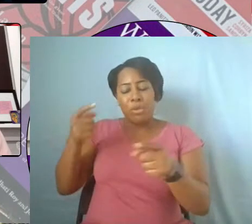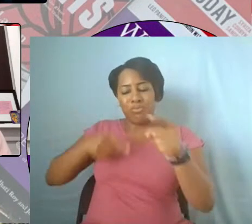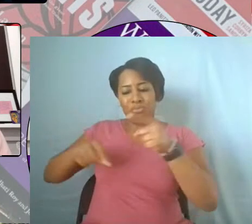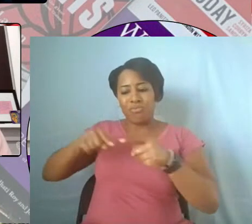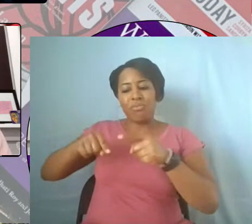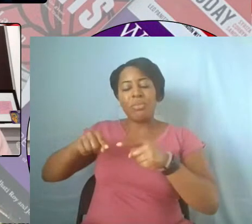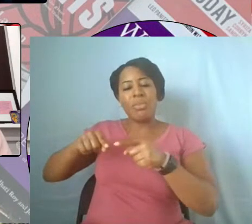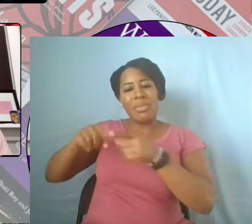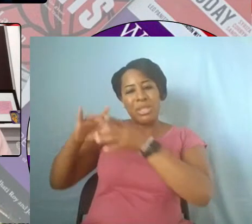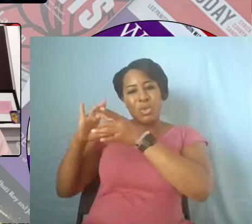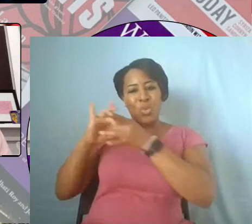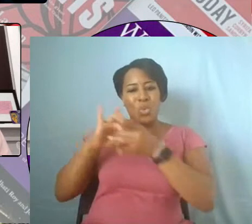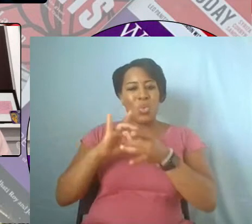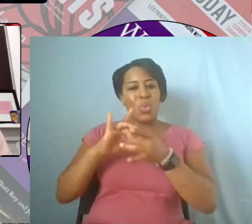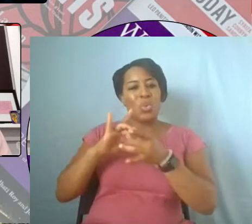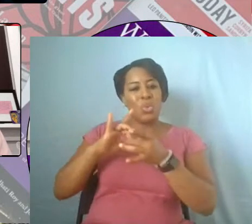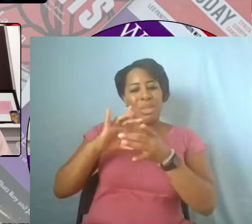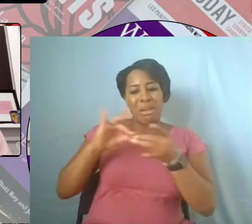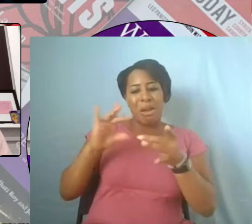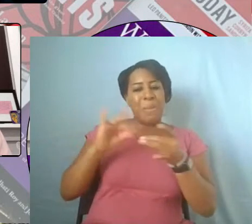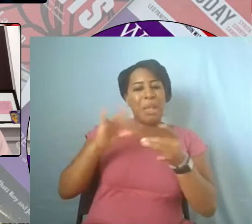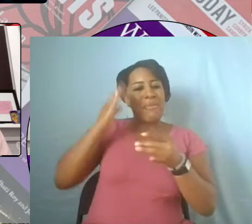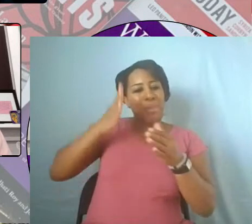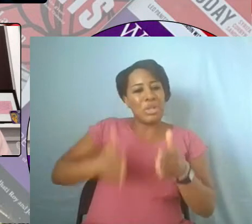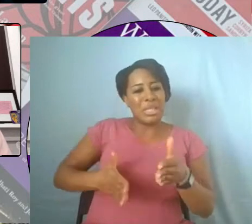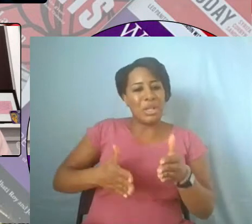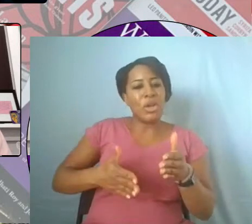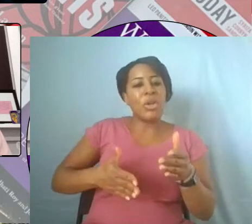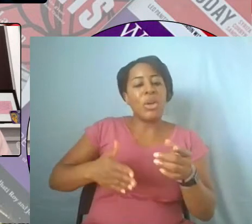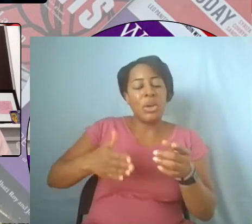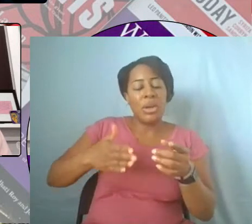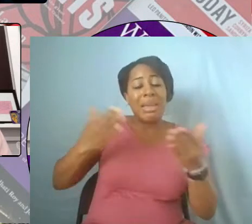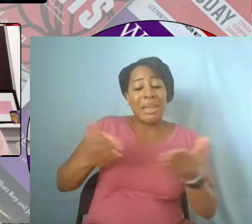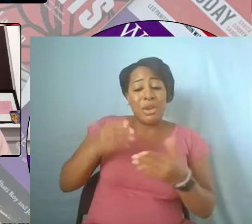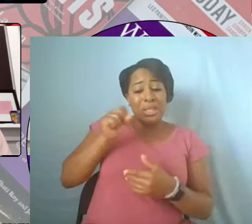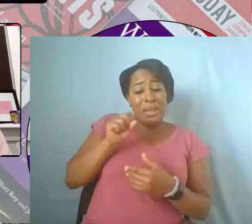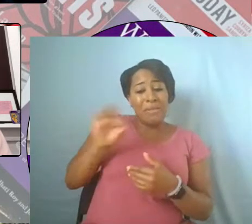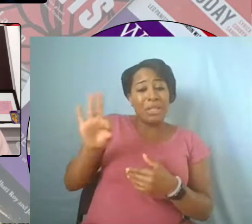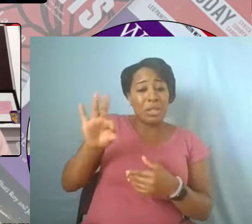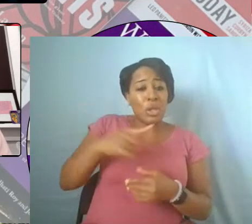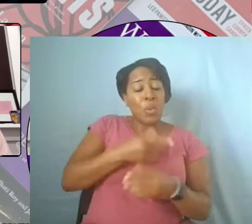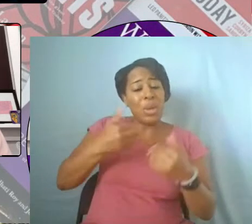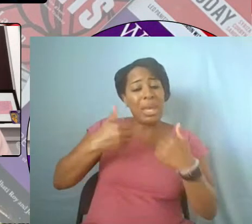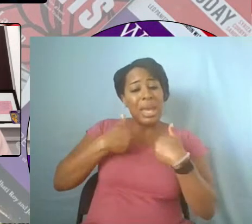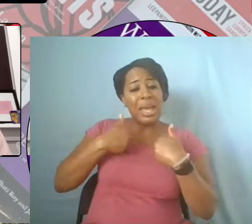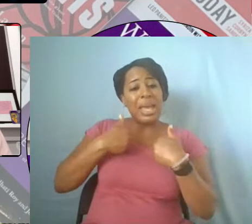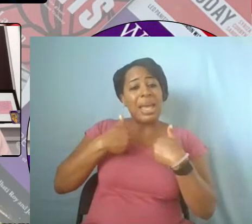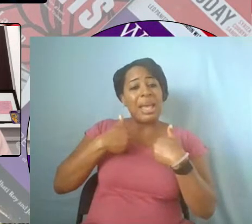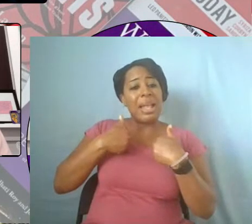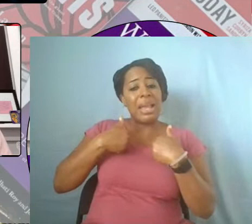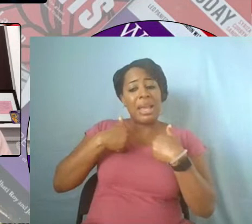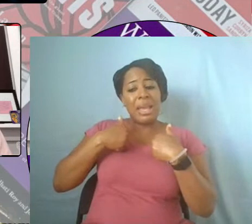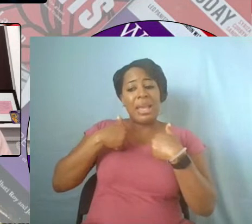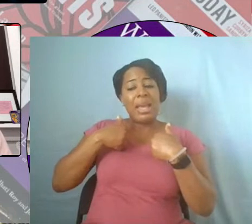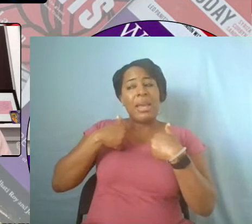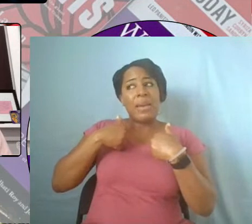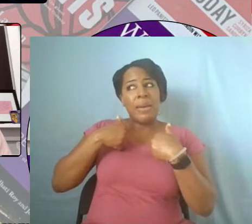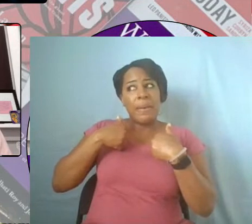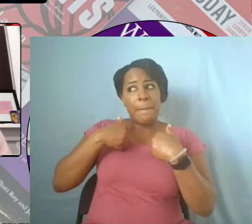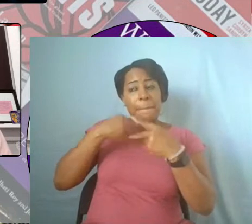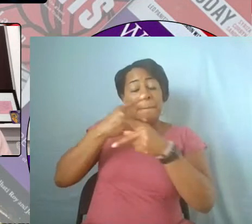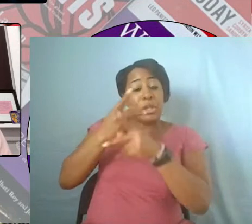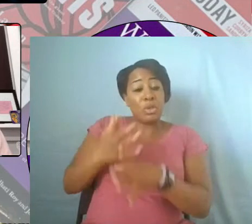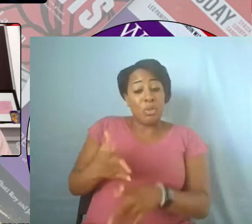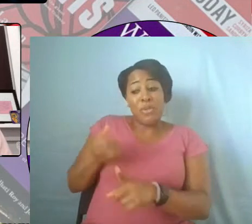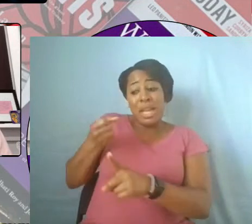talked about. A perfect example of that is here in San Francisco, we had a supervisor who did take